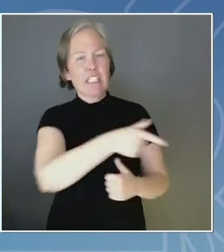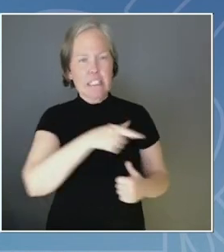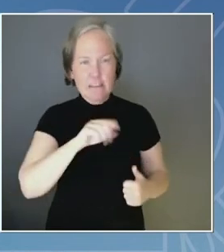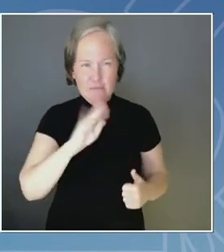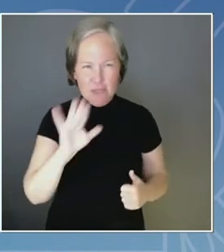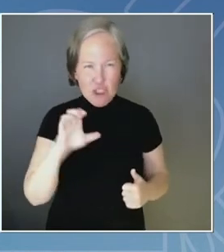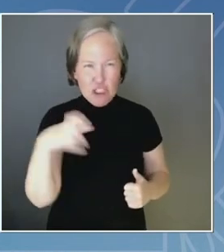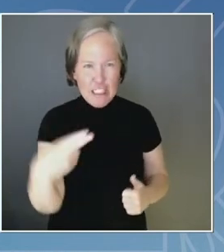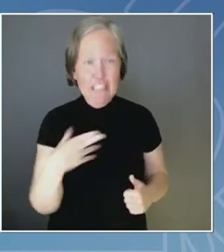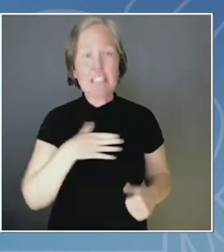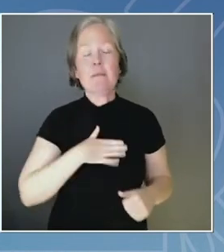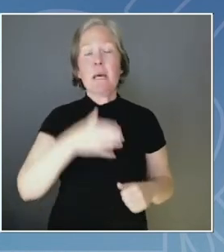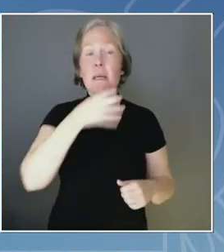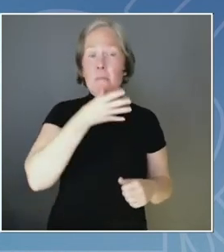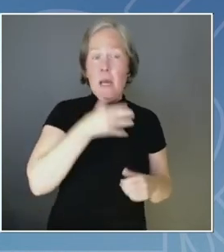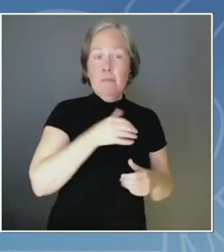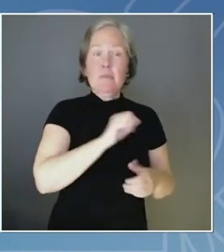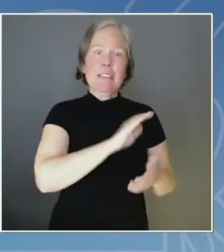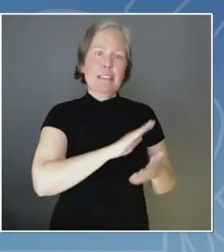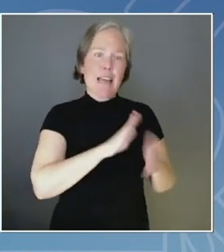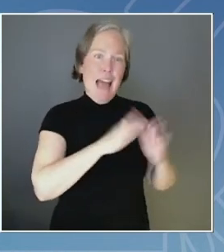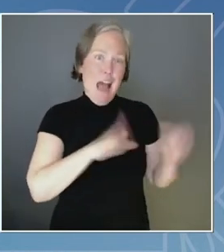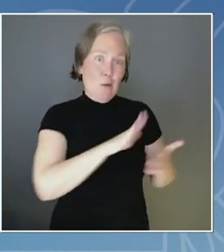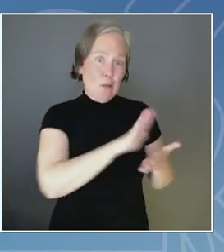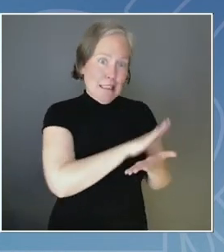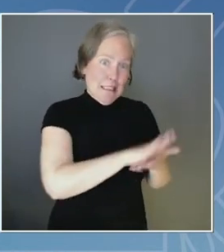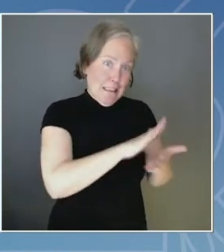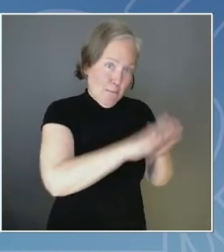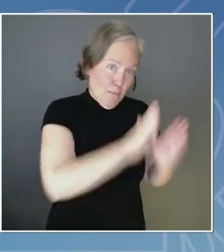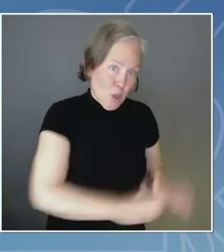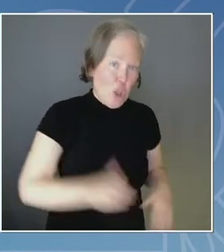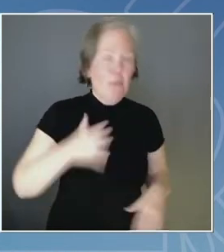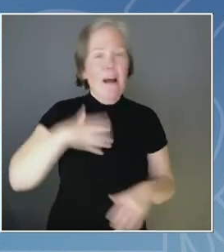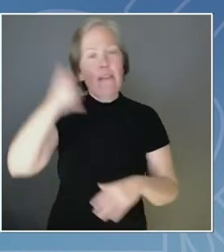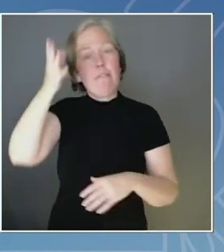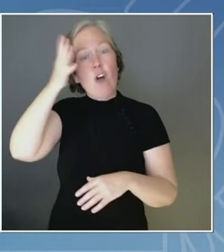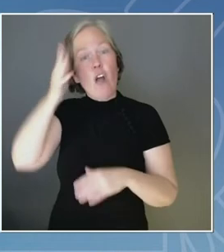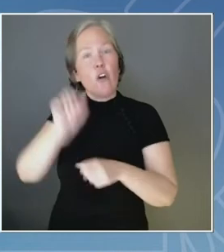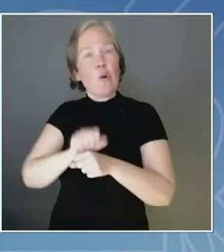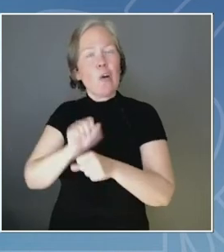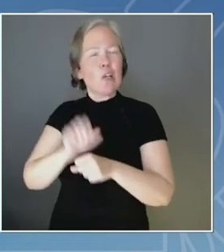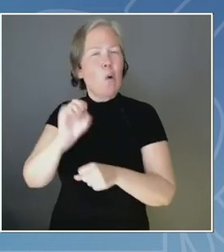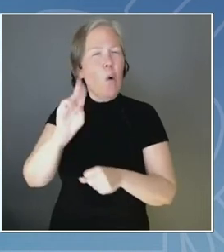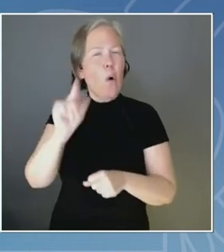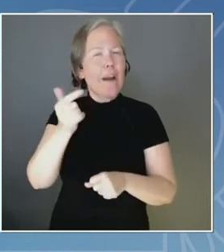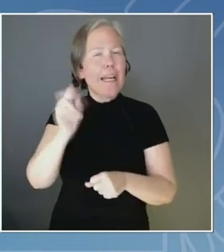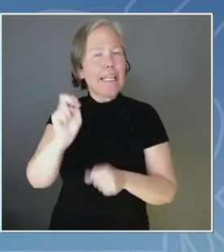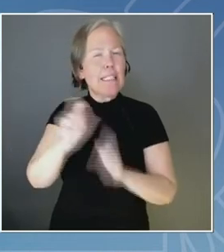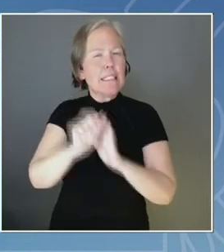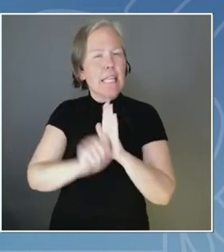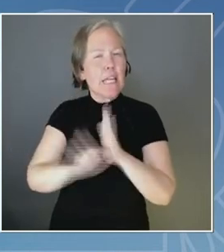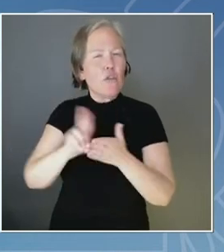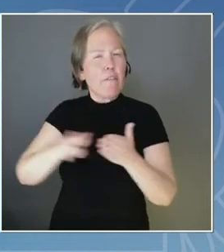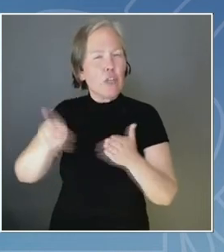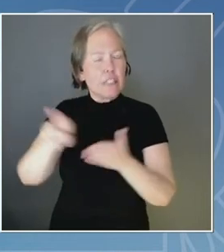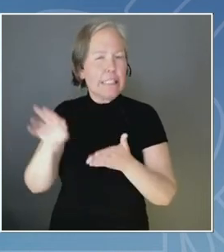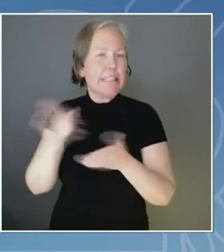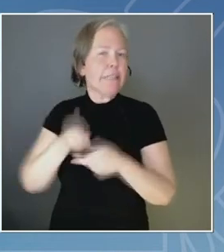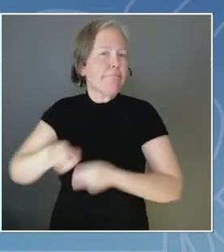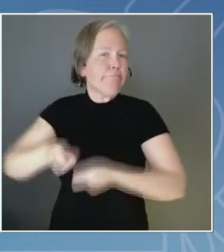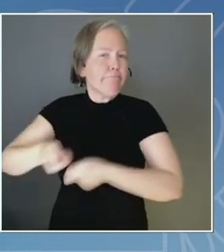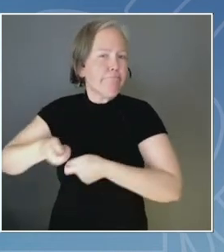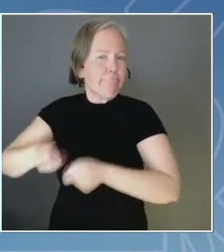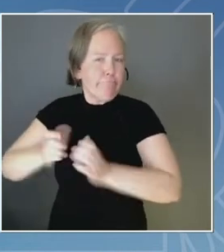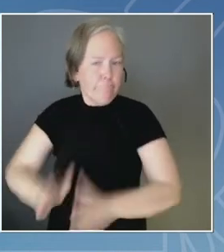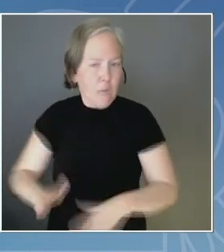and my father worked as a janitor at Oregon State University. The story of how my family became Americans, it began